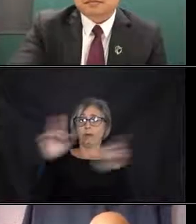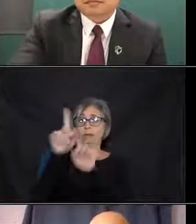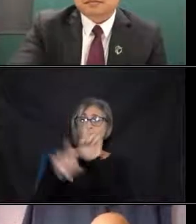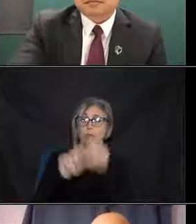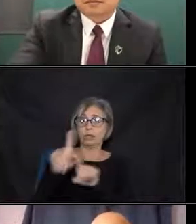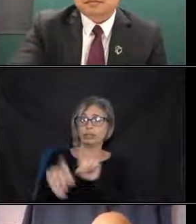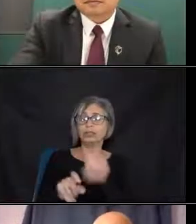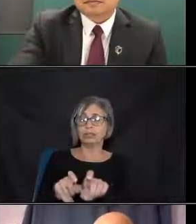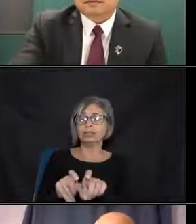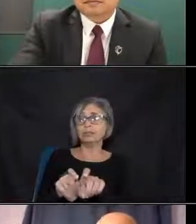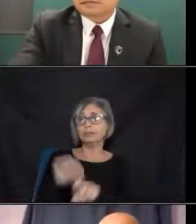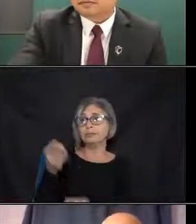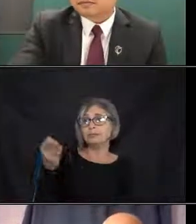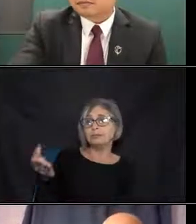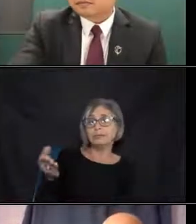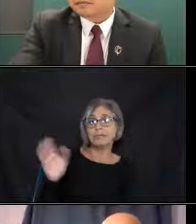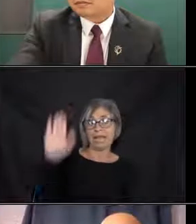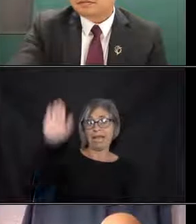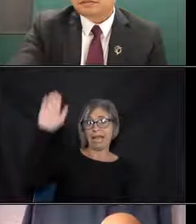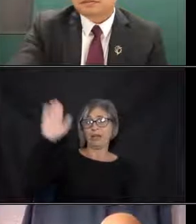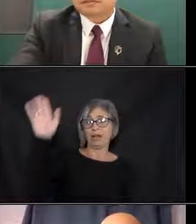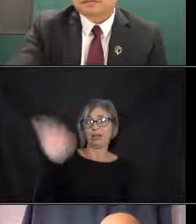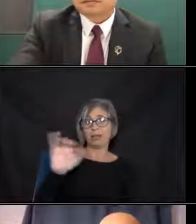and hand raising.